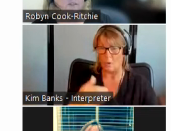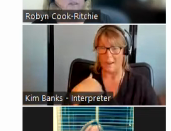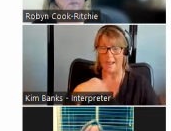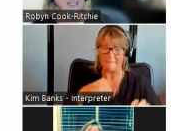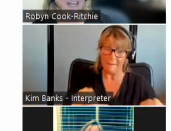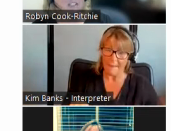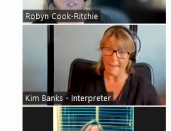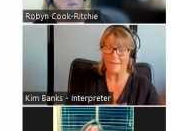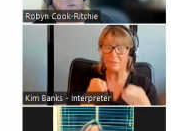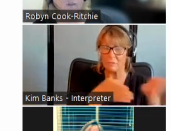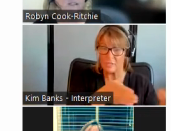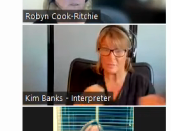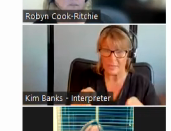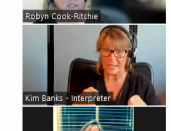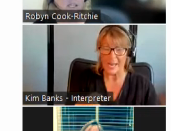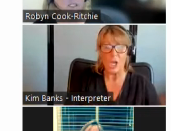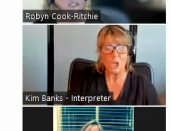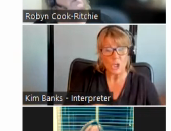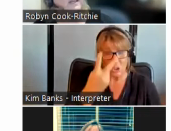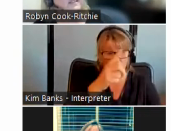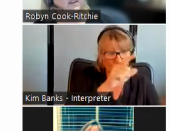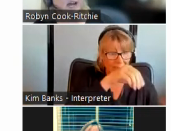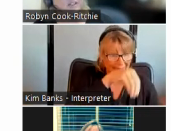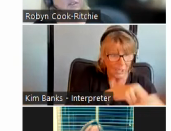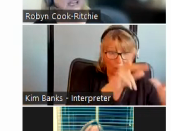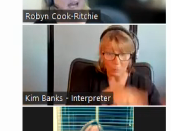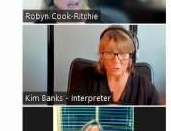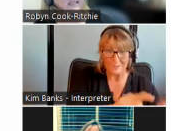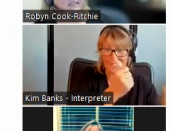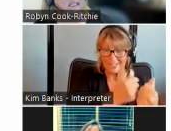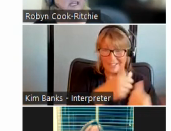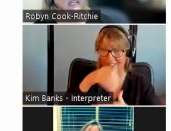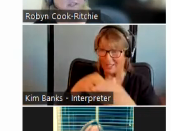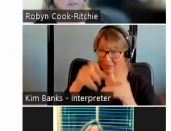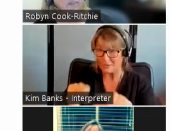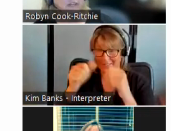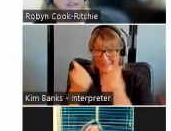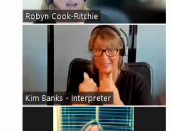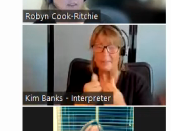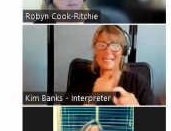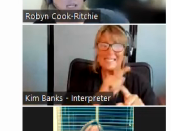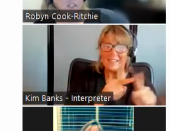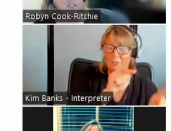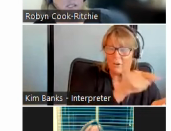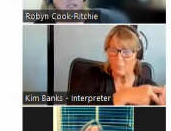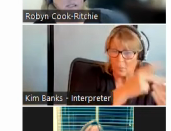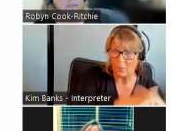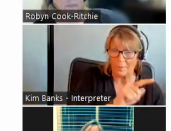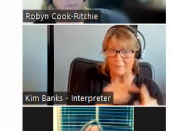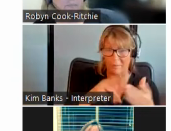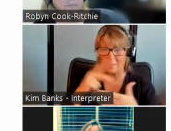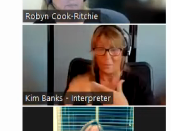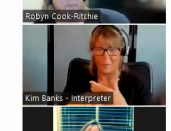active service plan at 2 face-to-face agencies because they're actually accessing different things at those